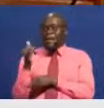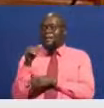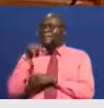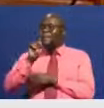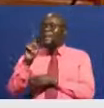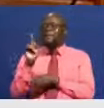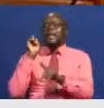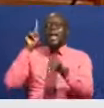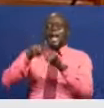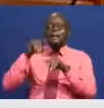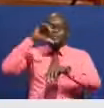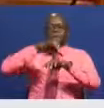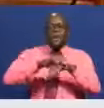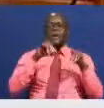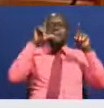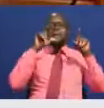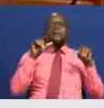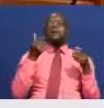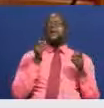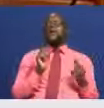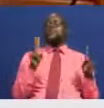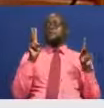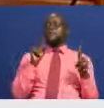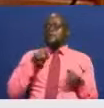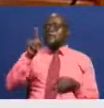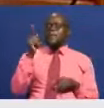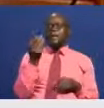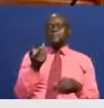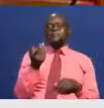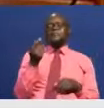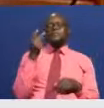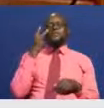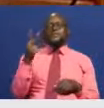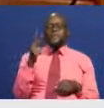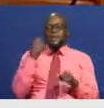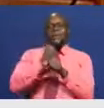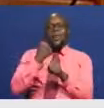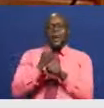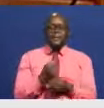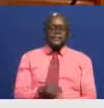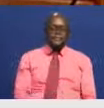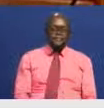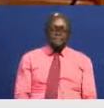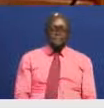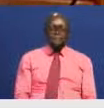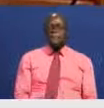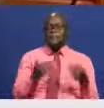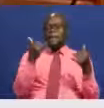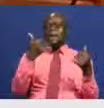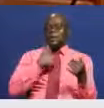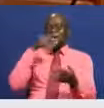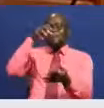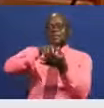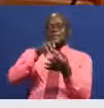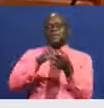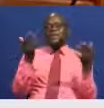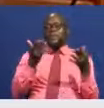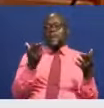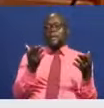Because they are looking for picture smart opportunities to, for them to be able to be seen, they are working. Now we have a situation